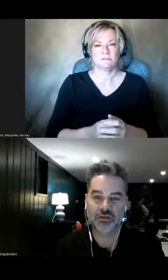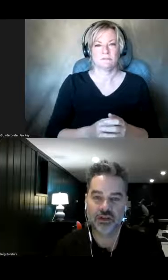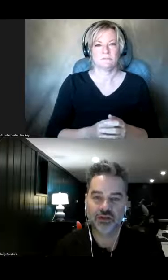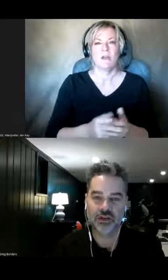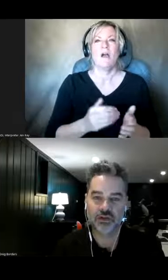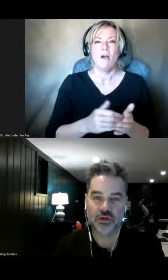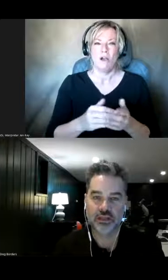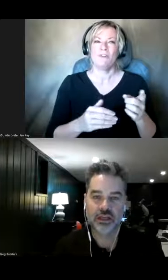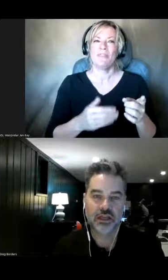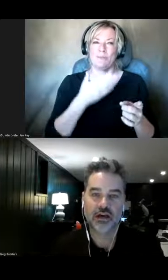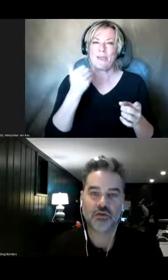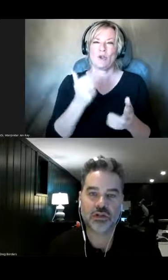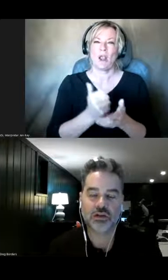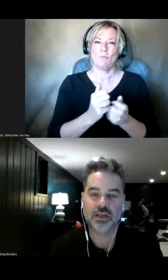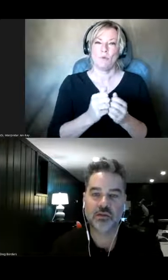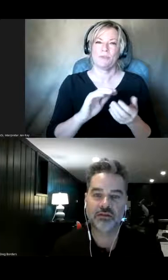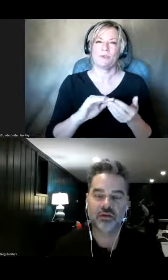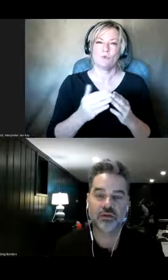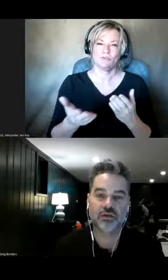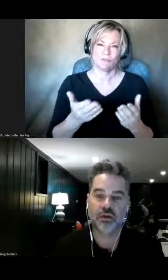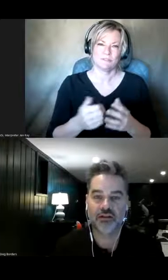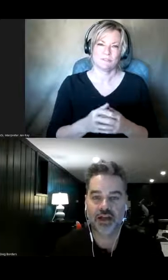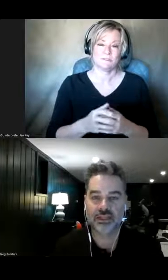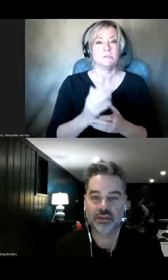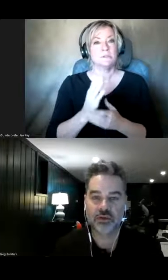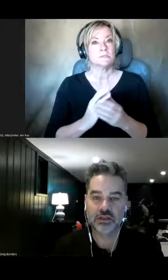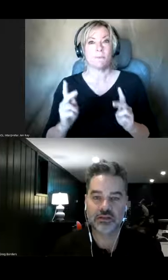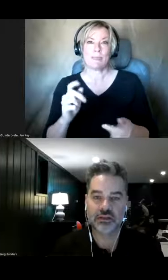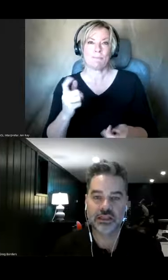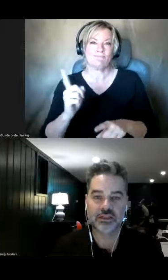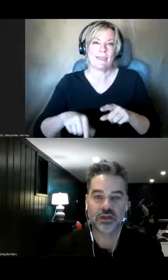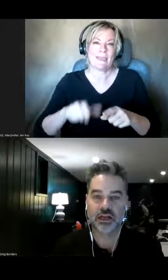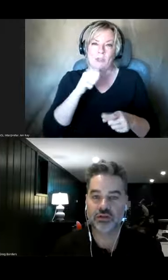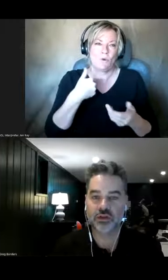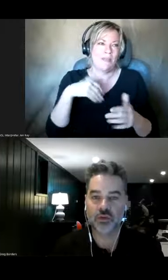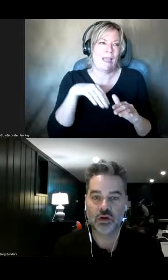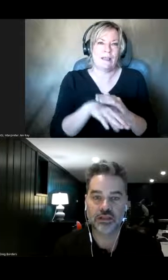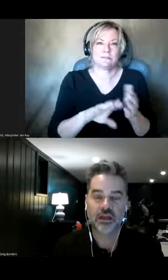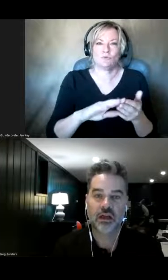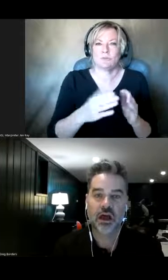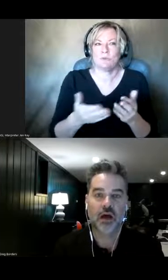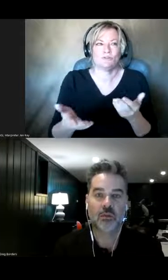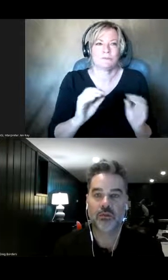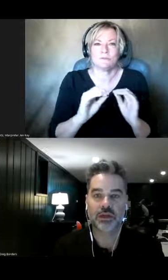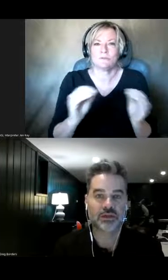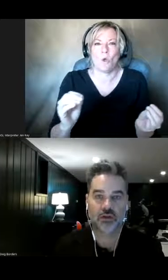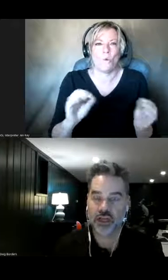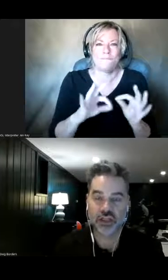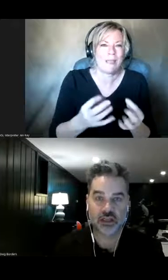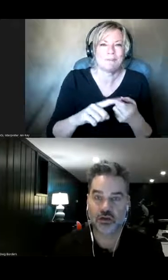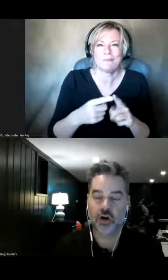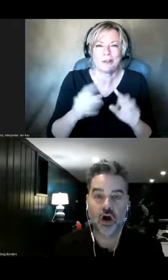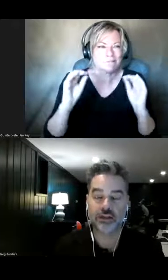better serve individuals. Now, of course, there are some individuals who don't have access to community services or natural supports because